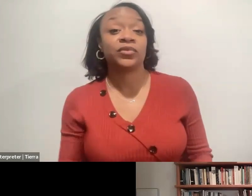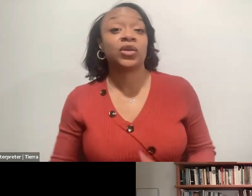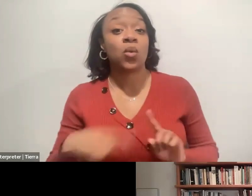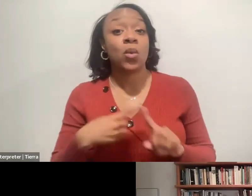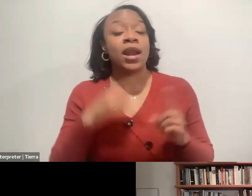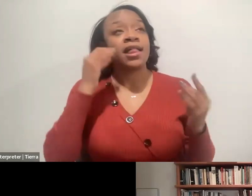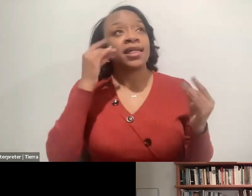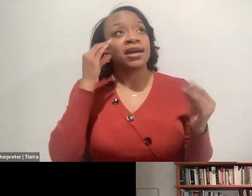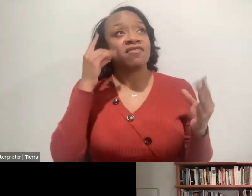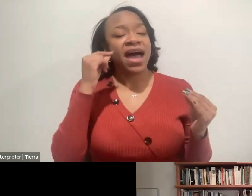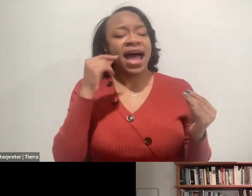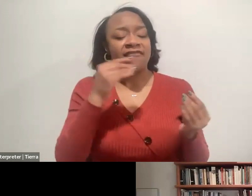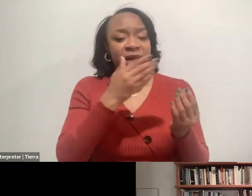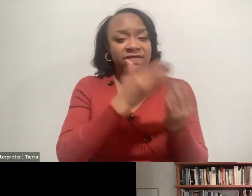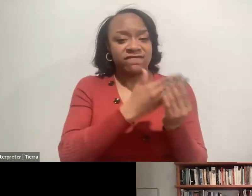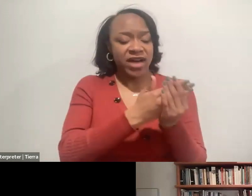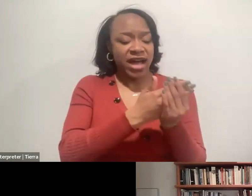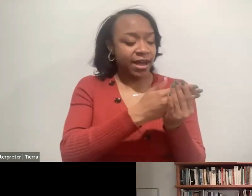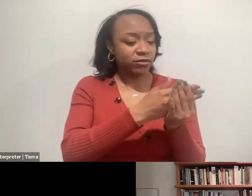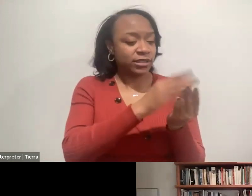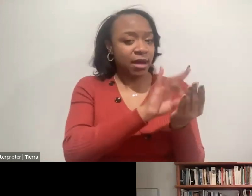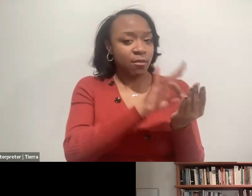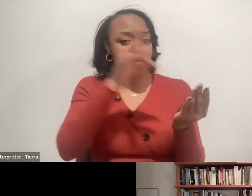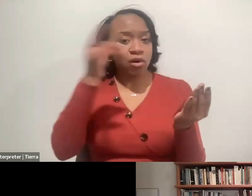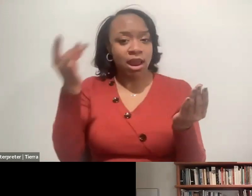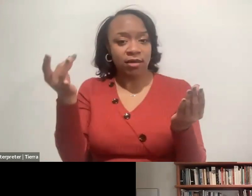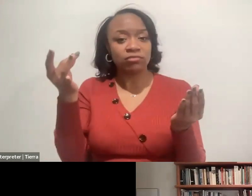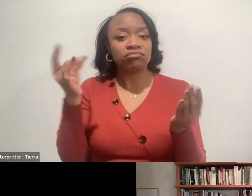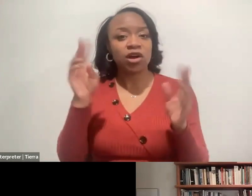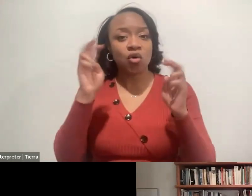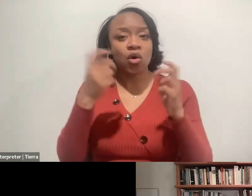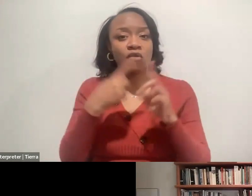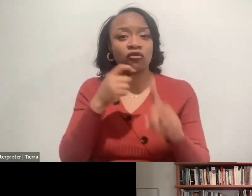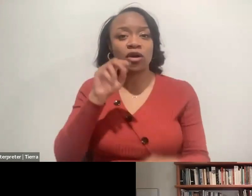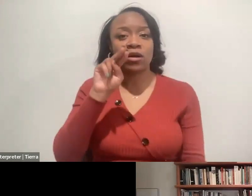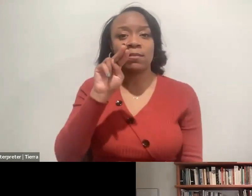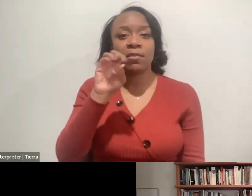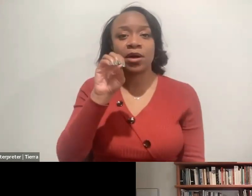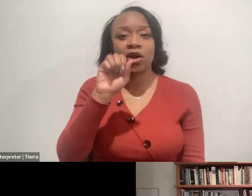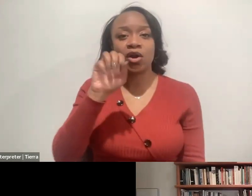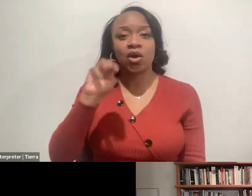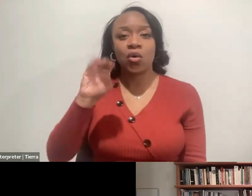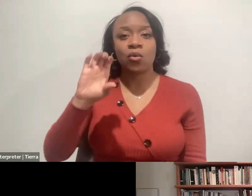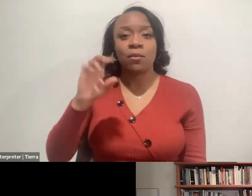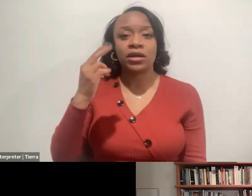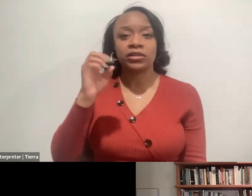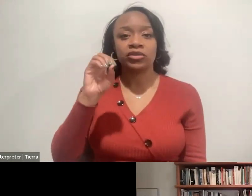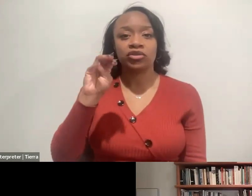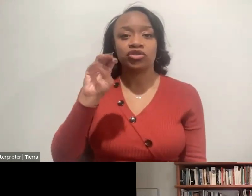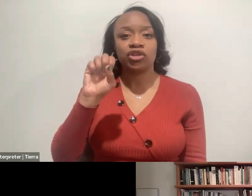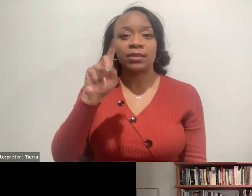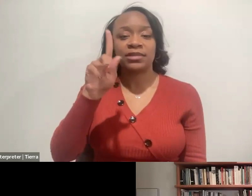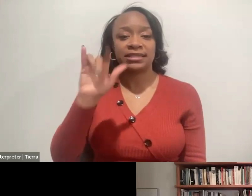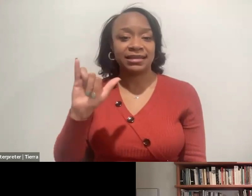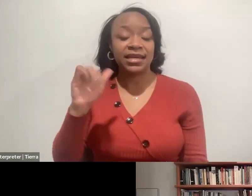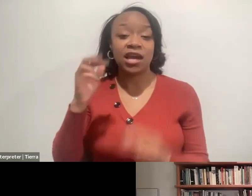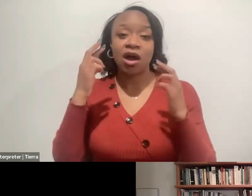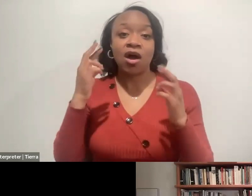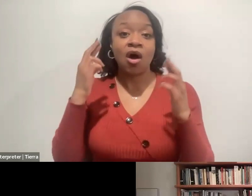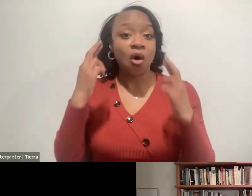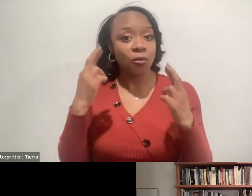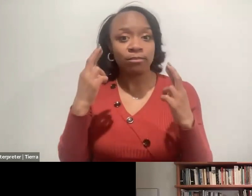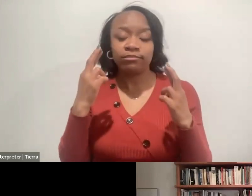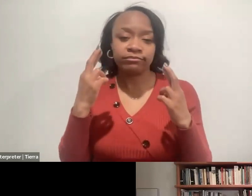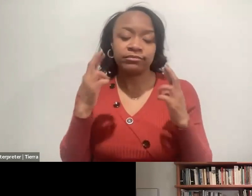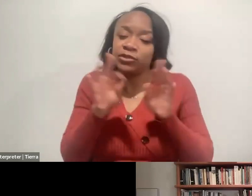from my files a quote from Noam Chomsky, because hope is so crucial, and we don't we can't really live without